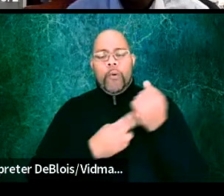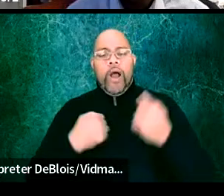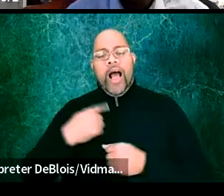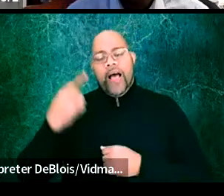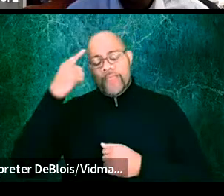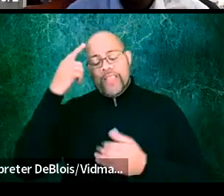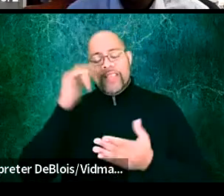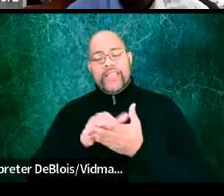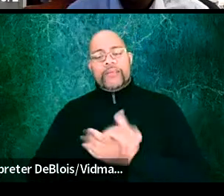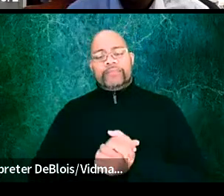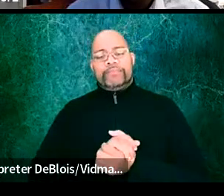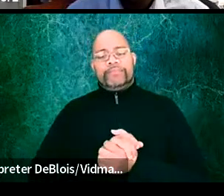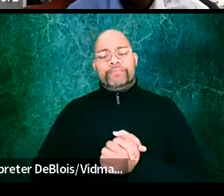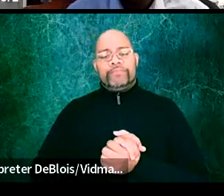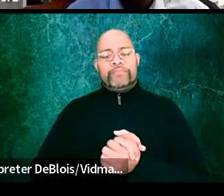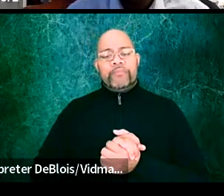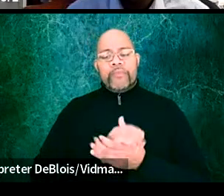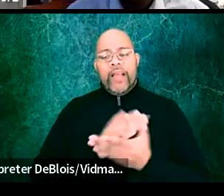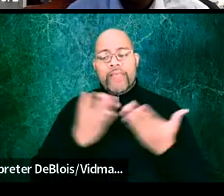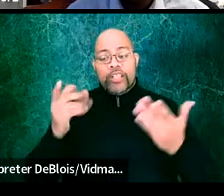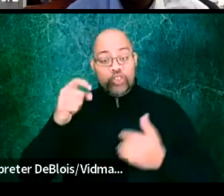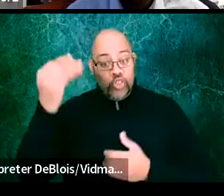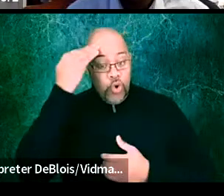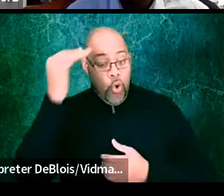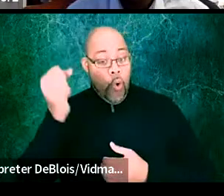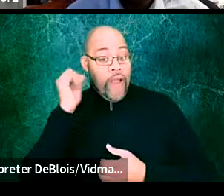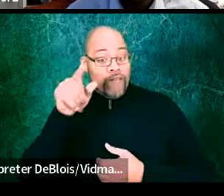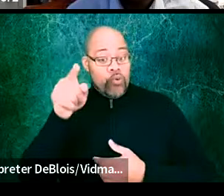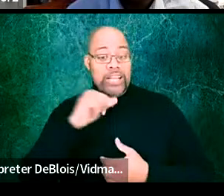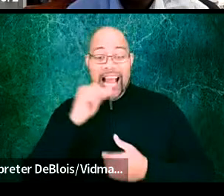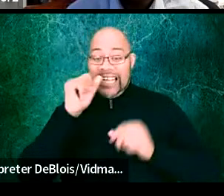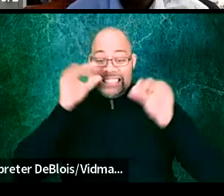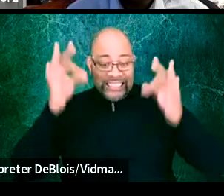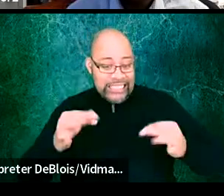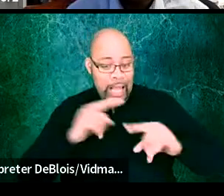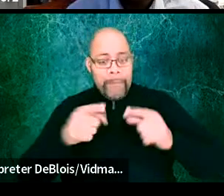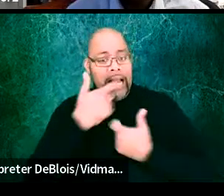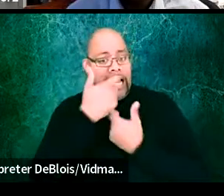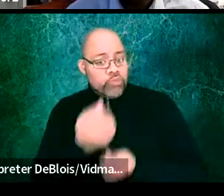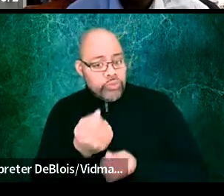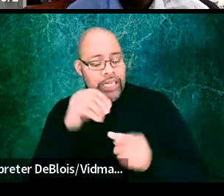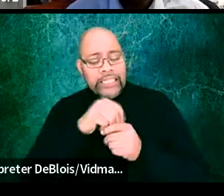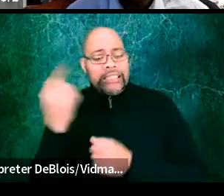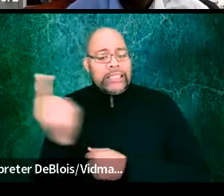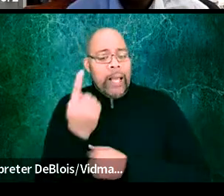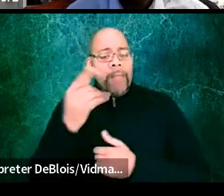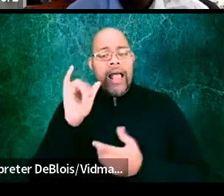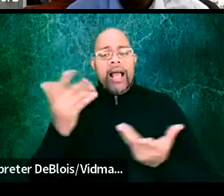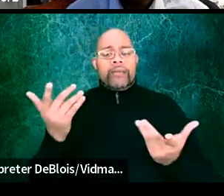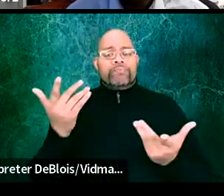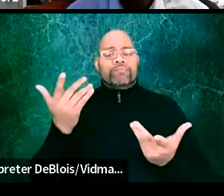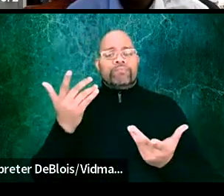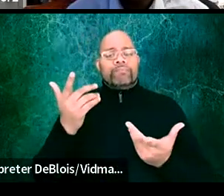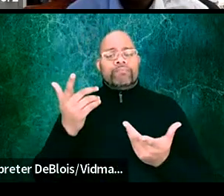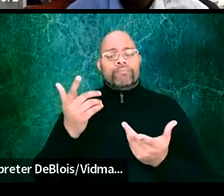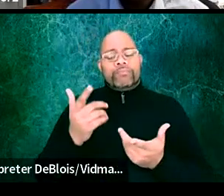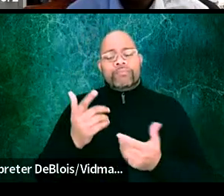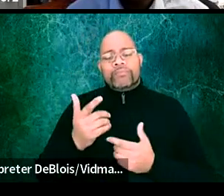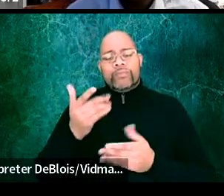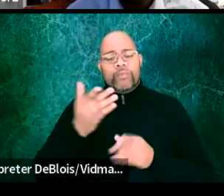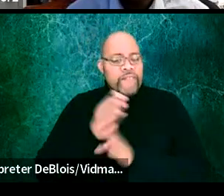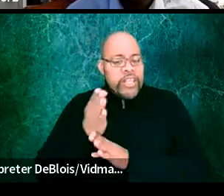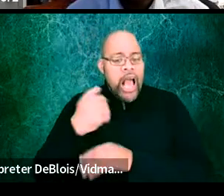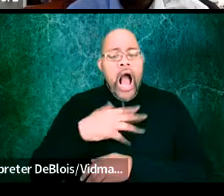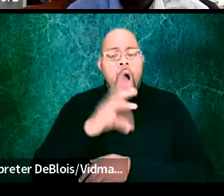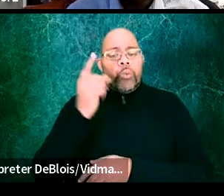think things to know if you are undecided but sort of interested in something like in a sort of given field, I